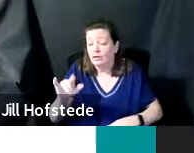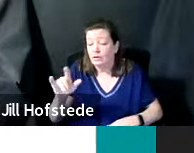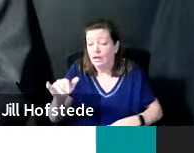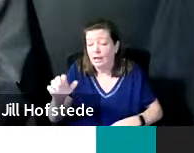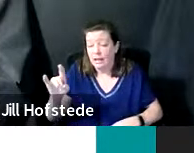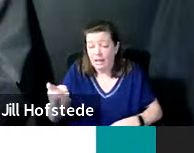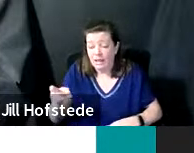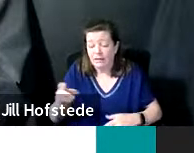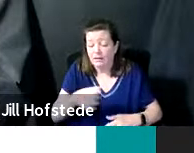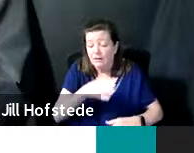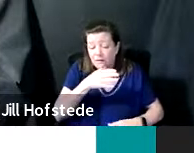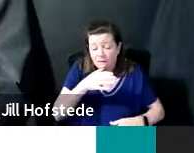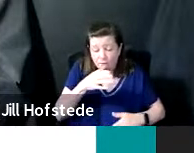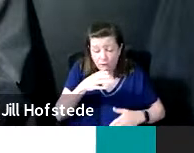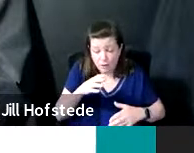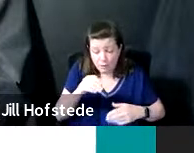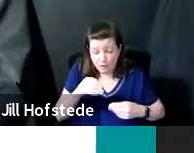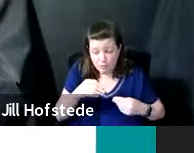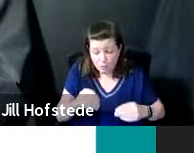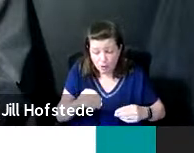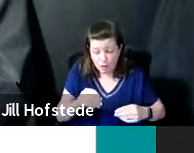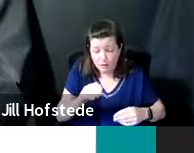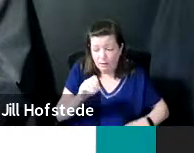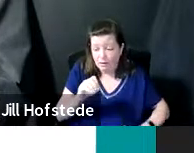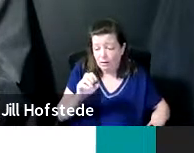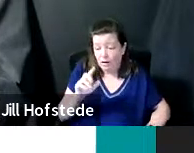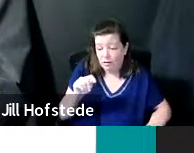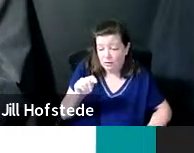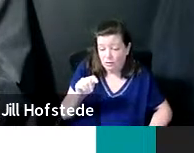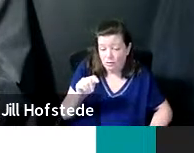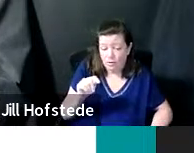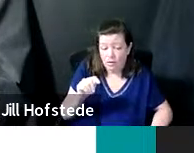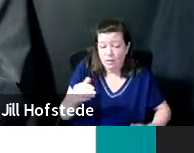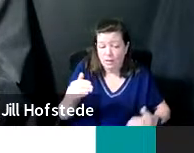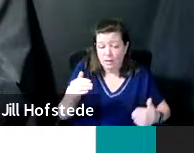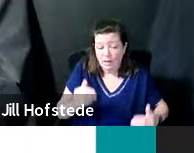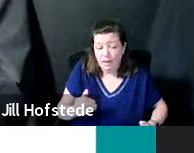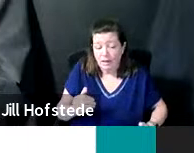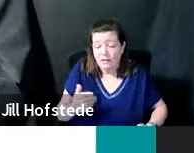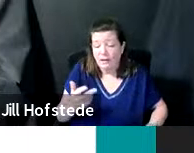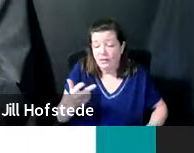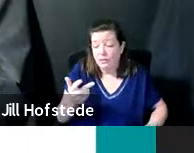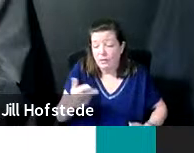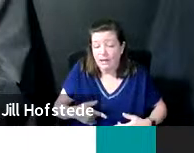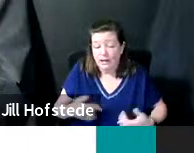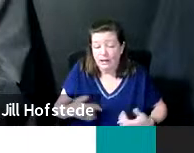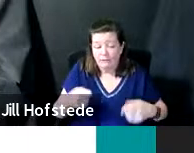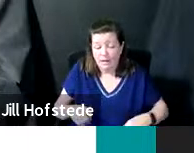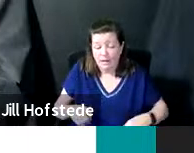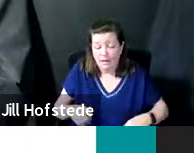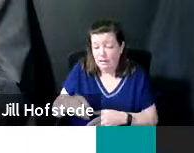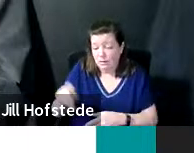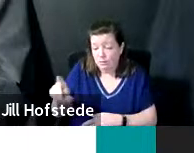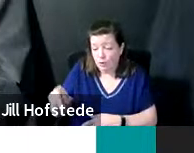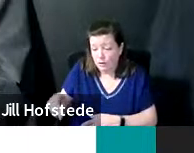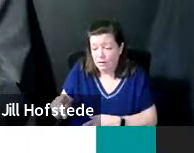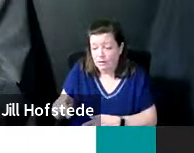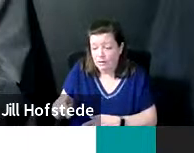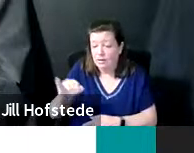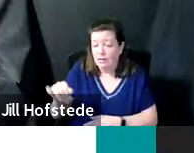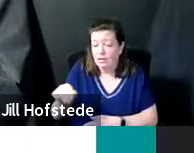Vancouver Farmers Market at Esther Short Park in October. And then we have 3 events in Portland,